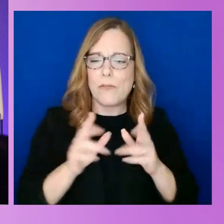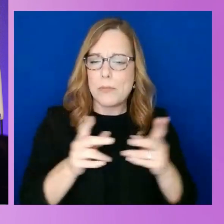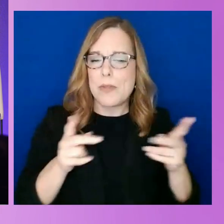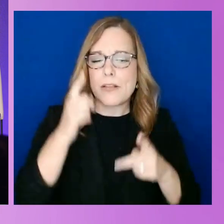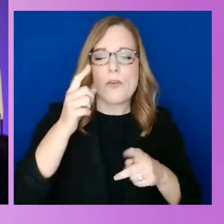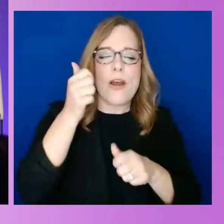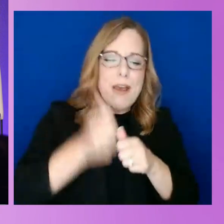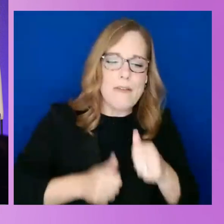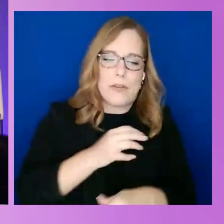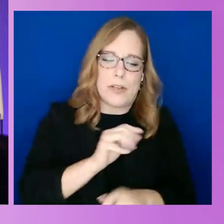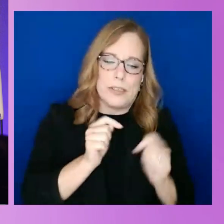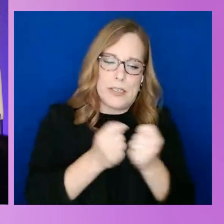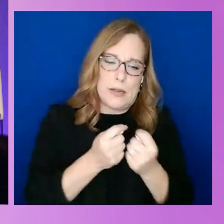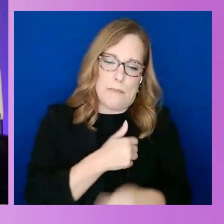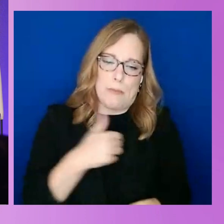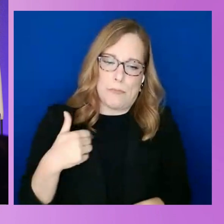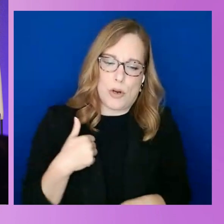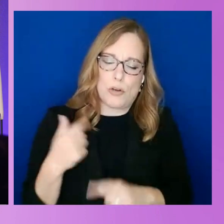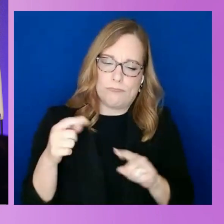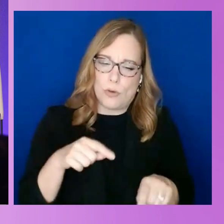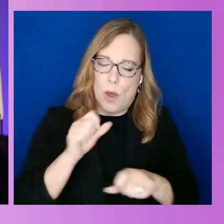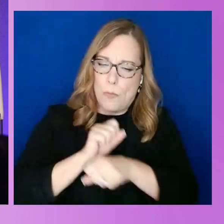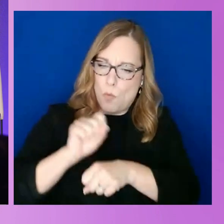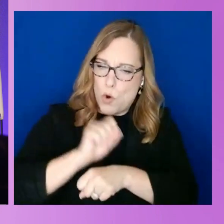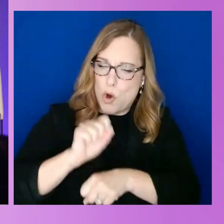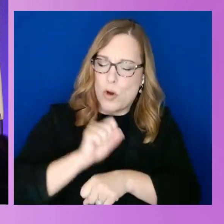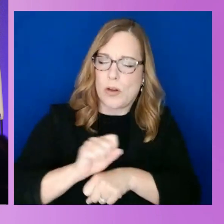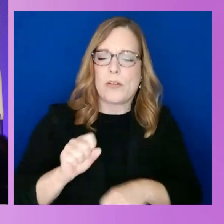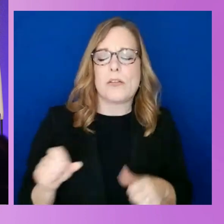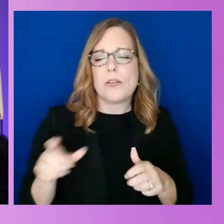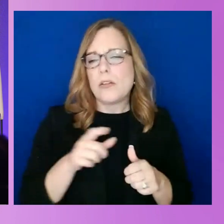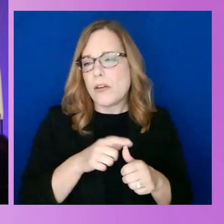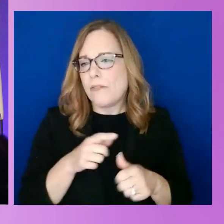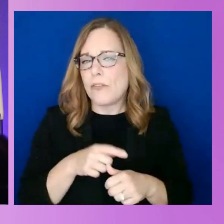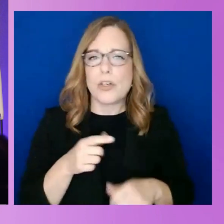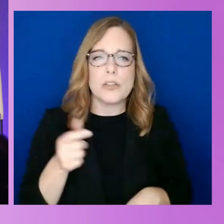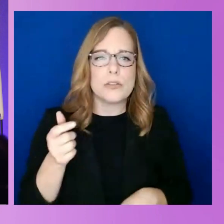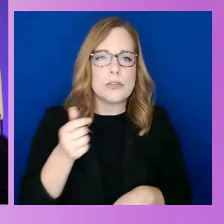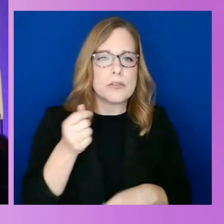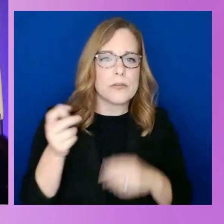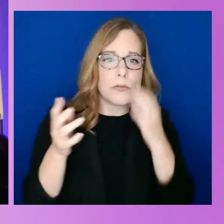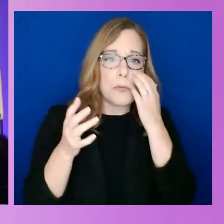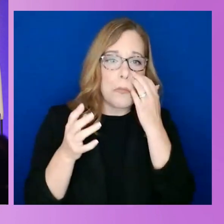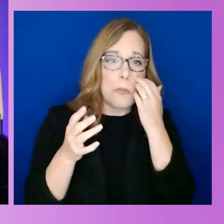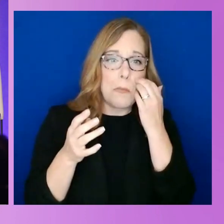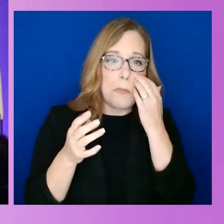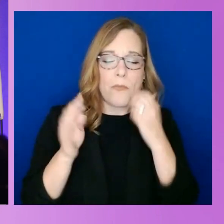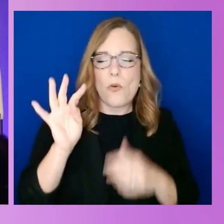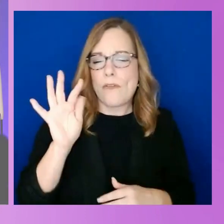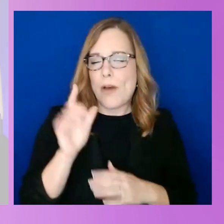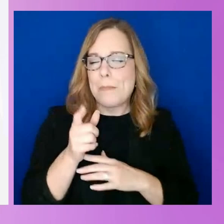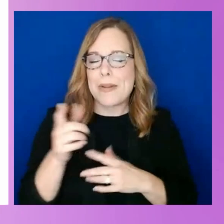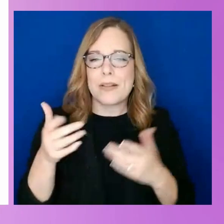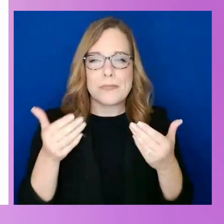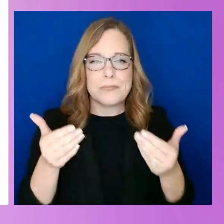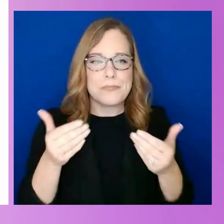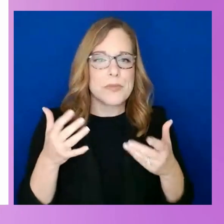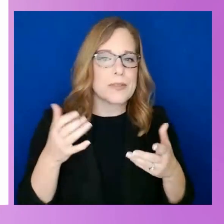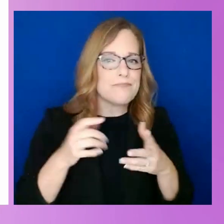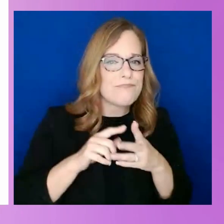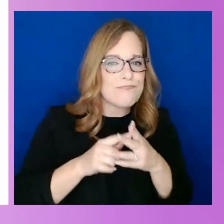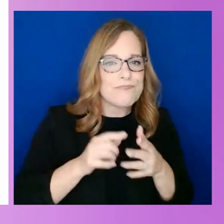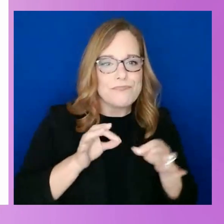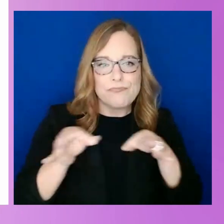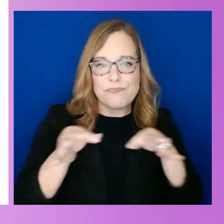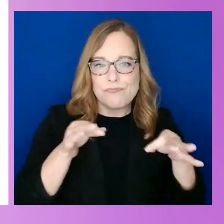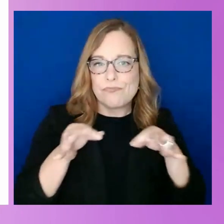next 45 minutes, I'd like to first talk to you about the imperative and opportunity of leveraging Copilot to help create